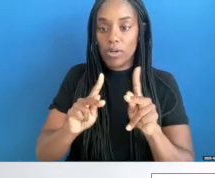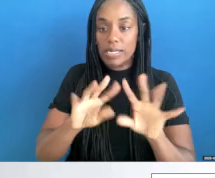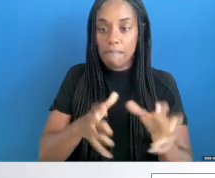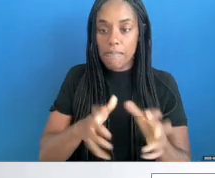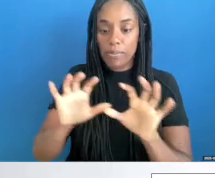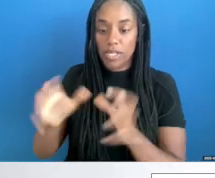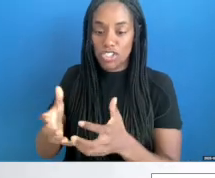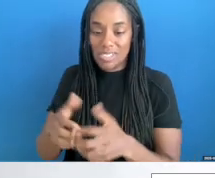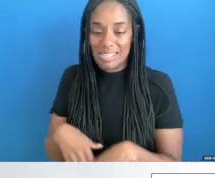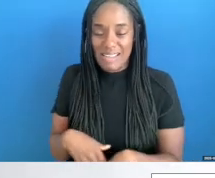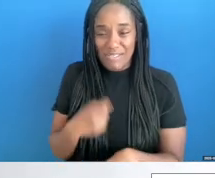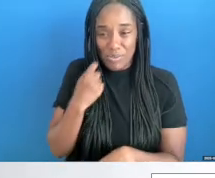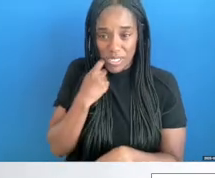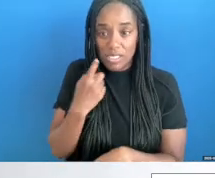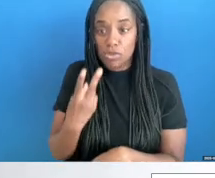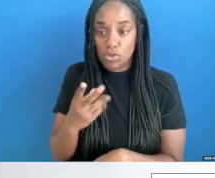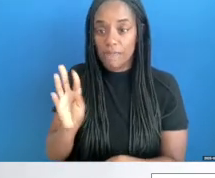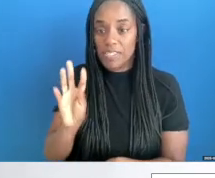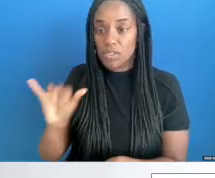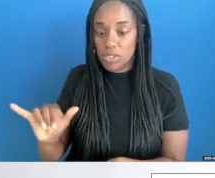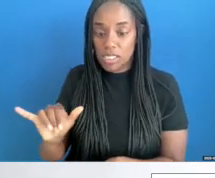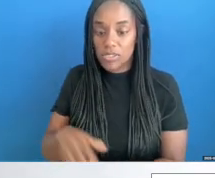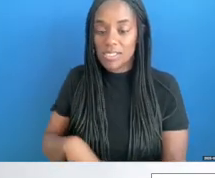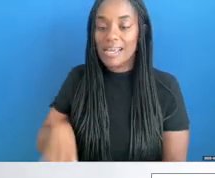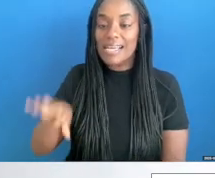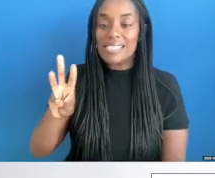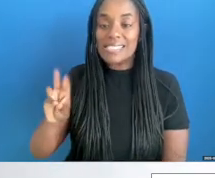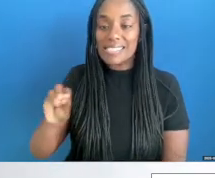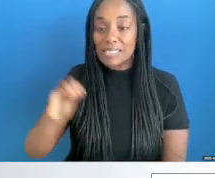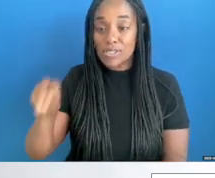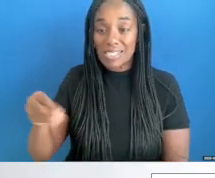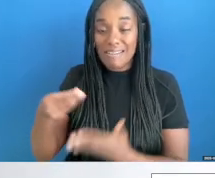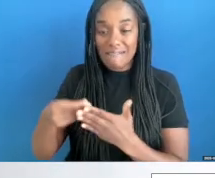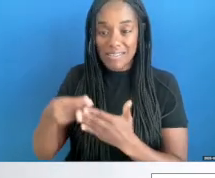years, 60% of funds have benefited that same group.